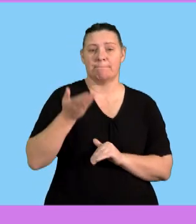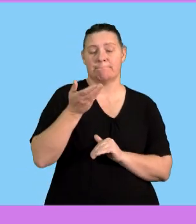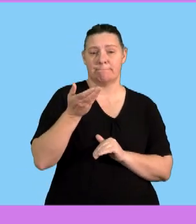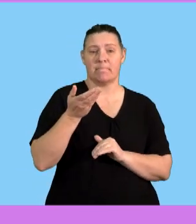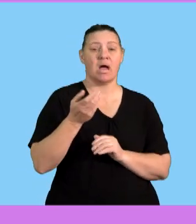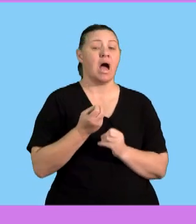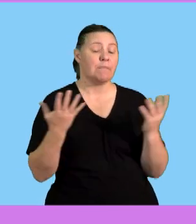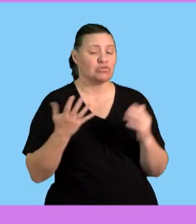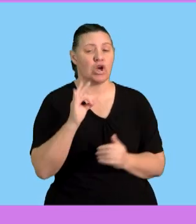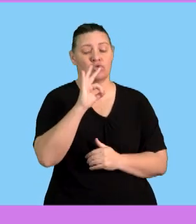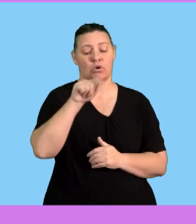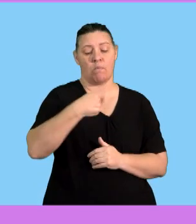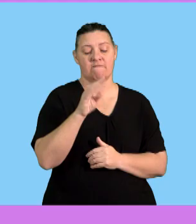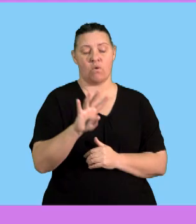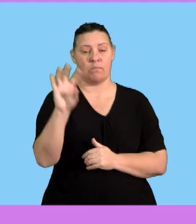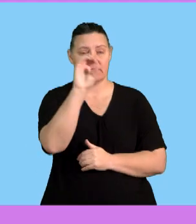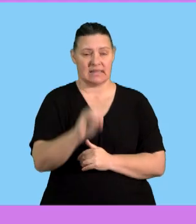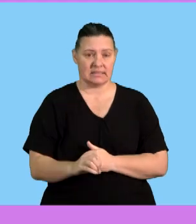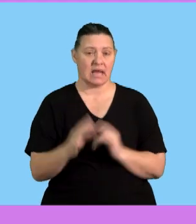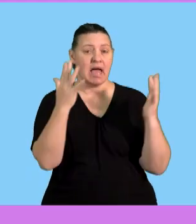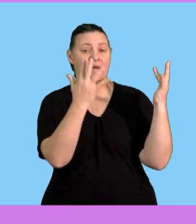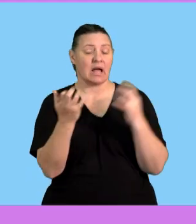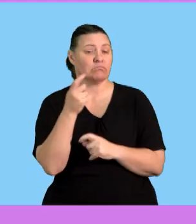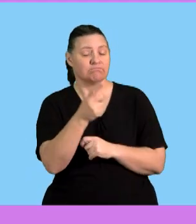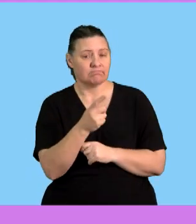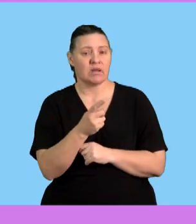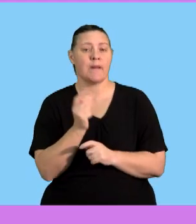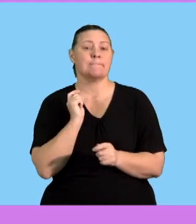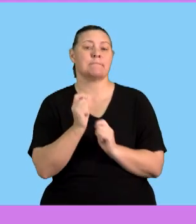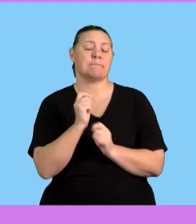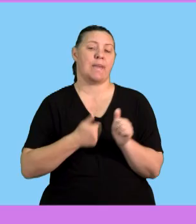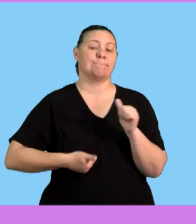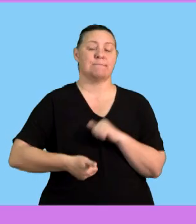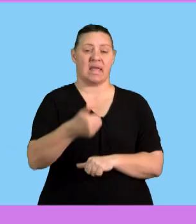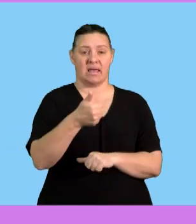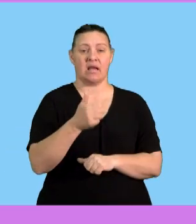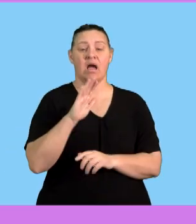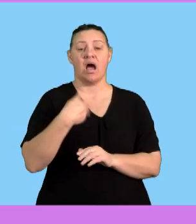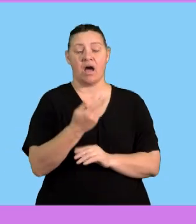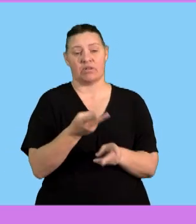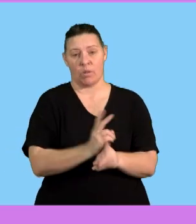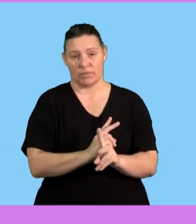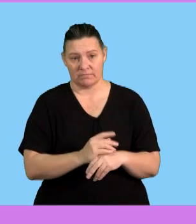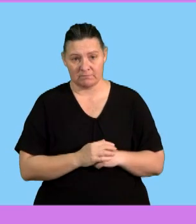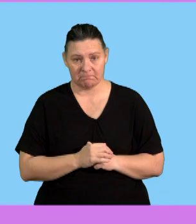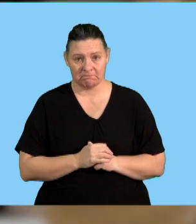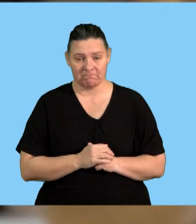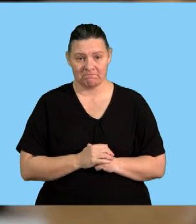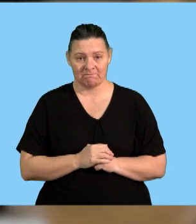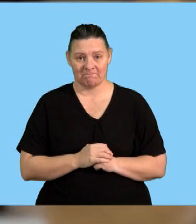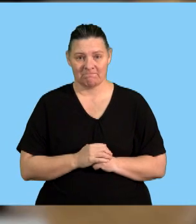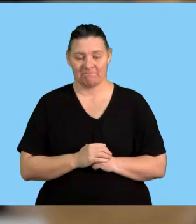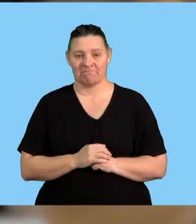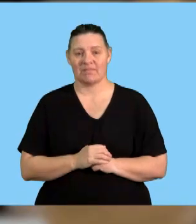up with 3.4%. Calculate the total repayment value of this loan.